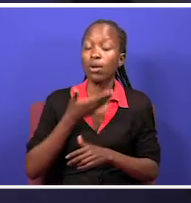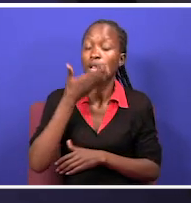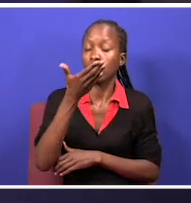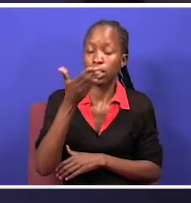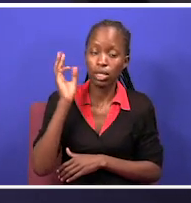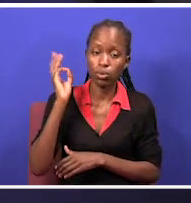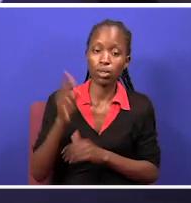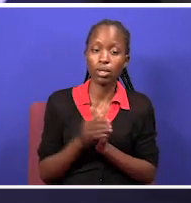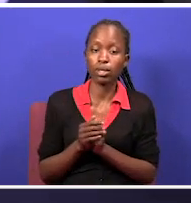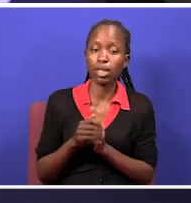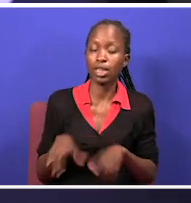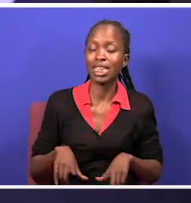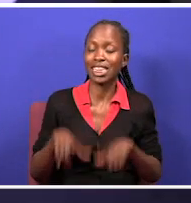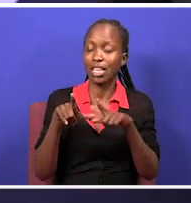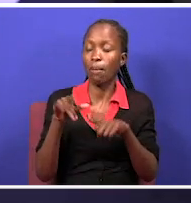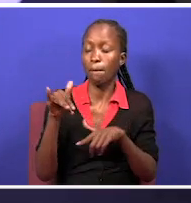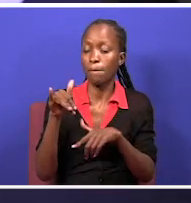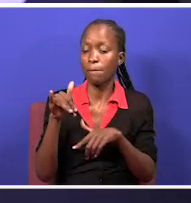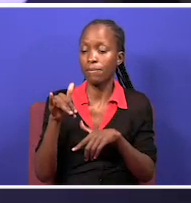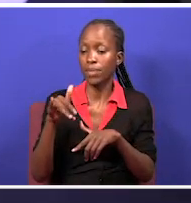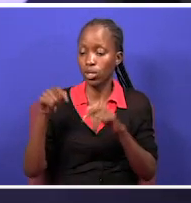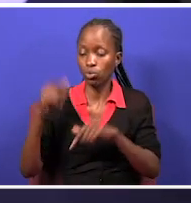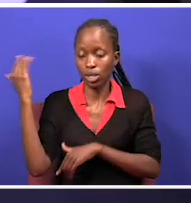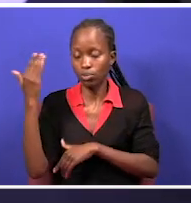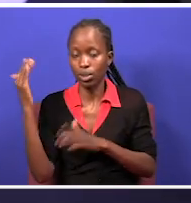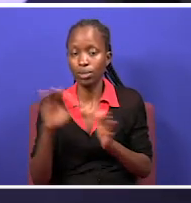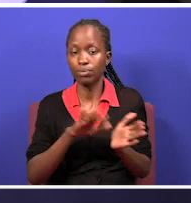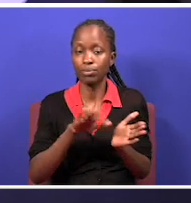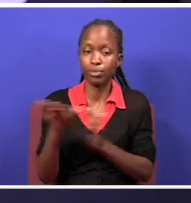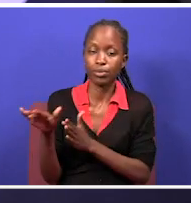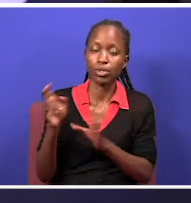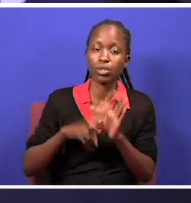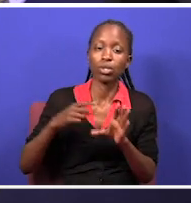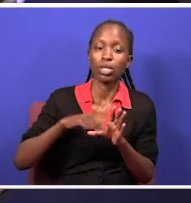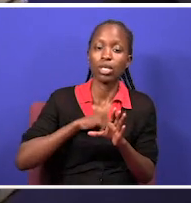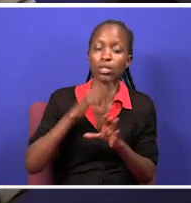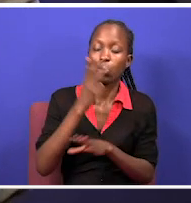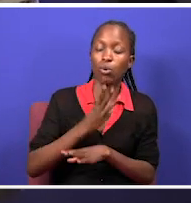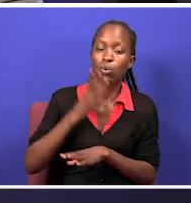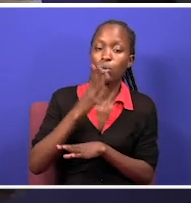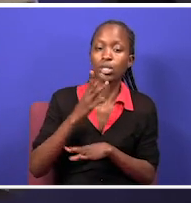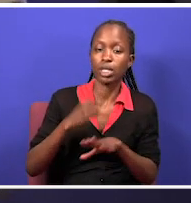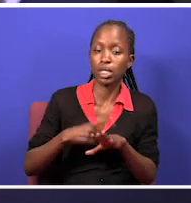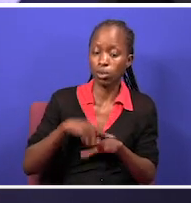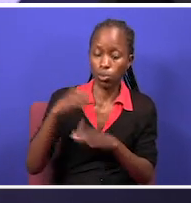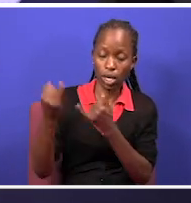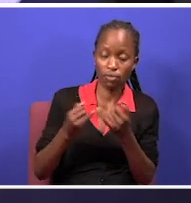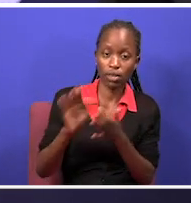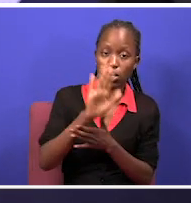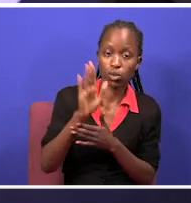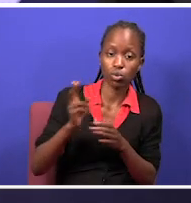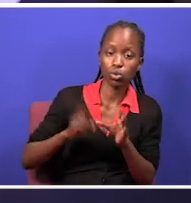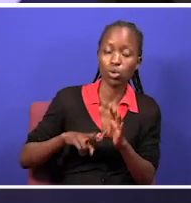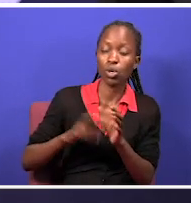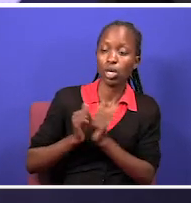addressed live by Mrs. Nancy Oginde. Join us also on Wednesday when we invite you to join